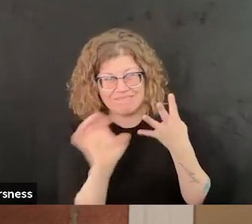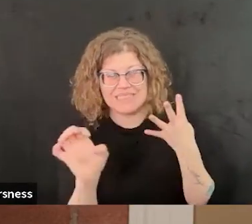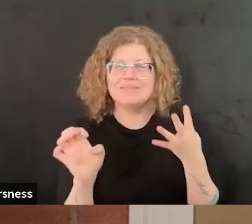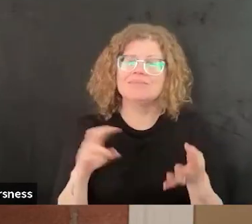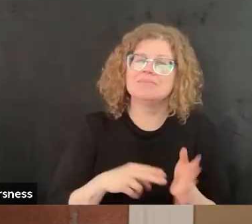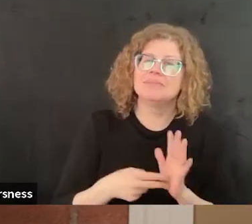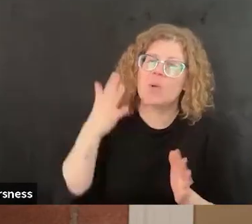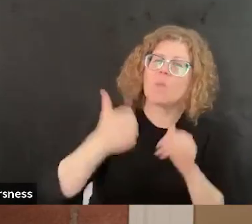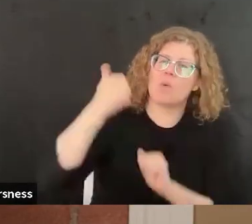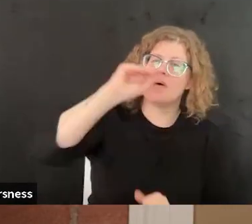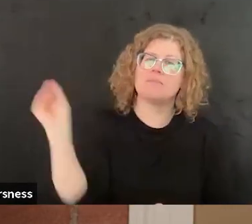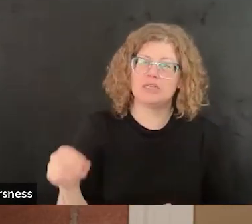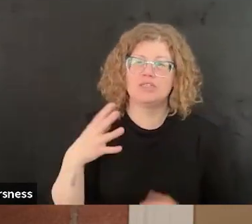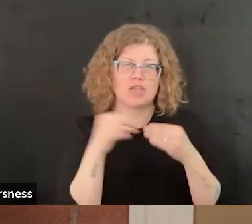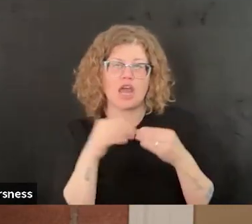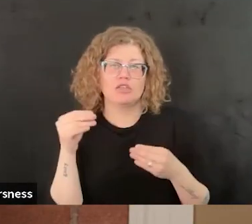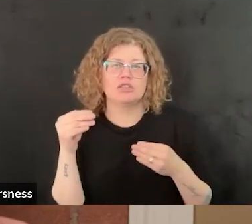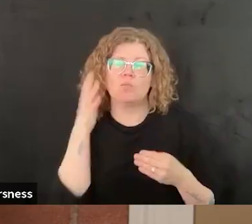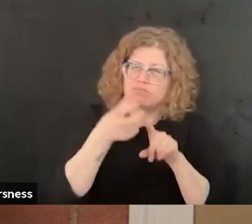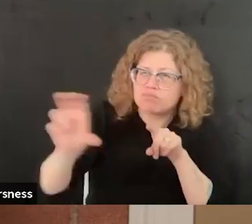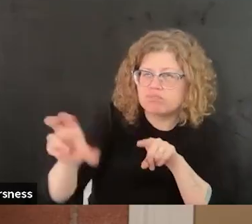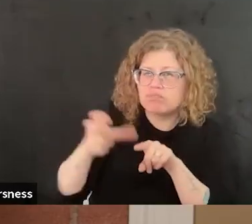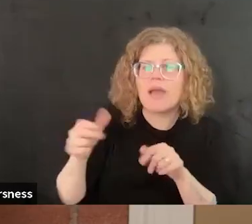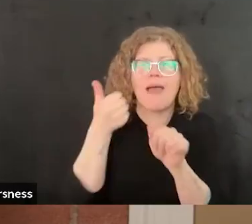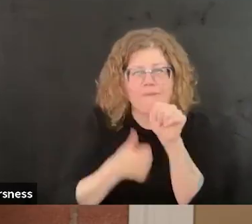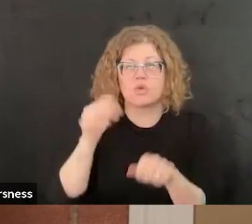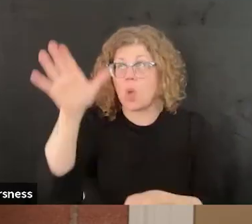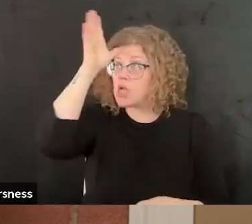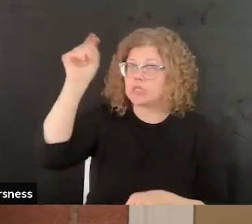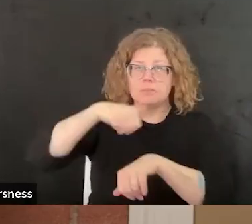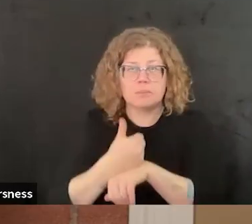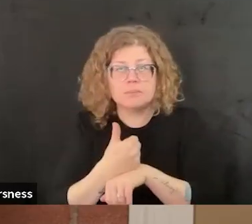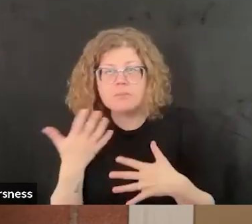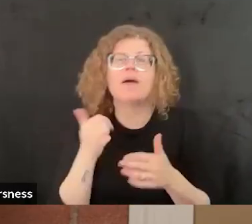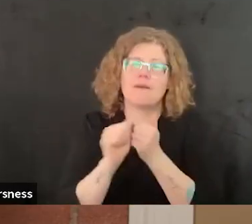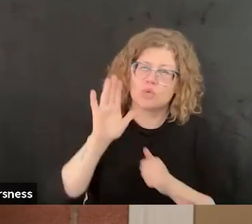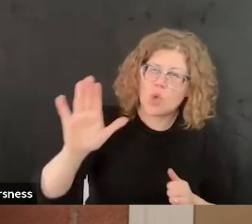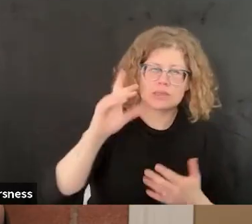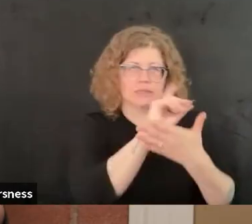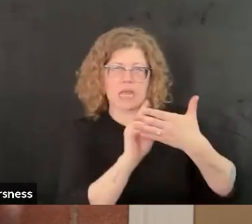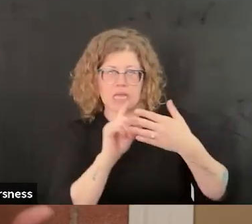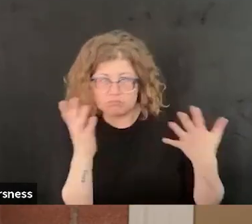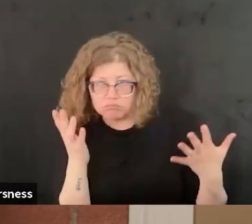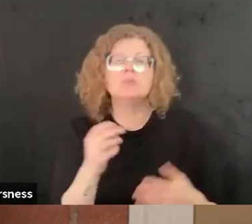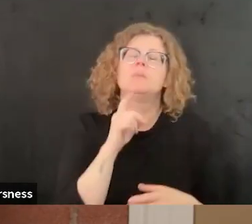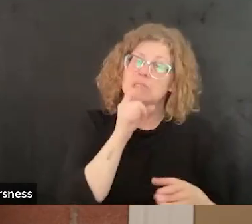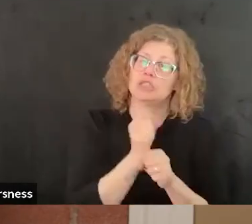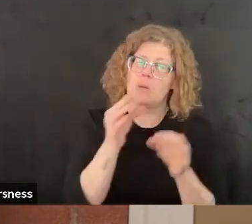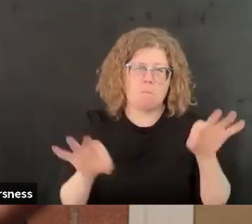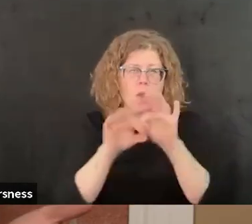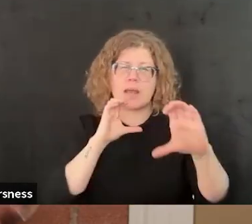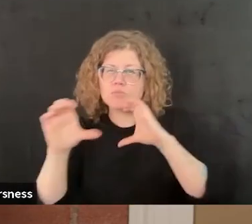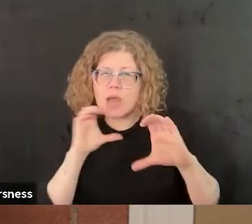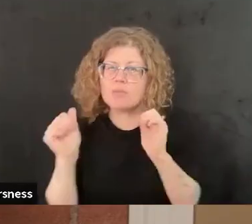of your budget are delivered to you after your concept and after your detailed design approval. You want to work with your project